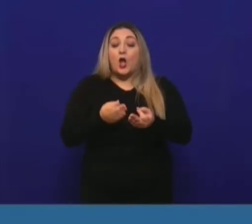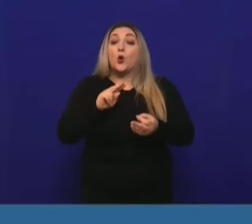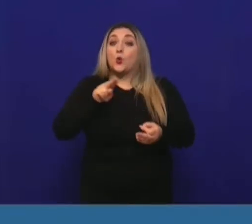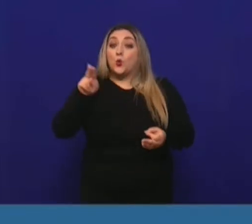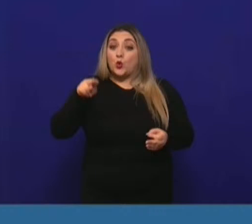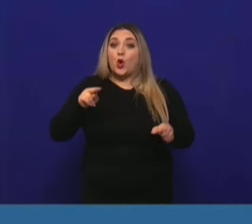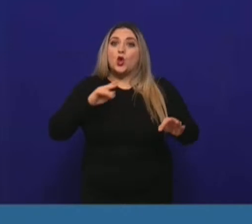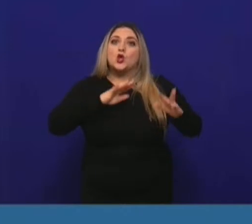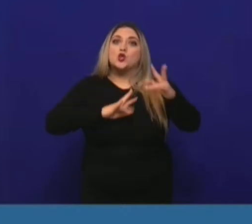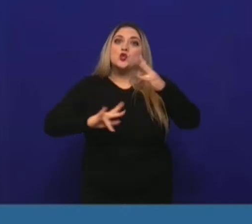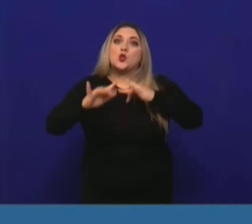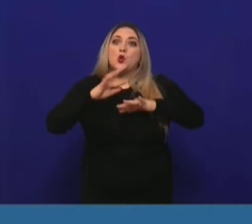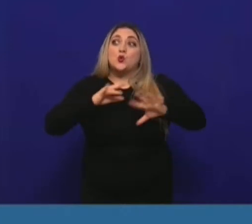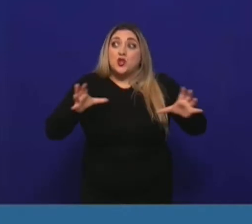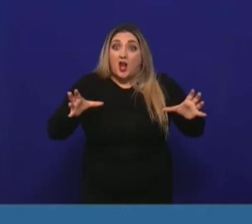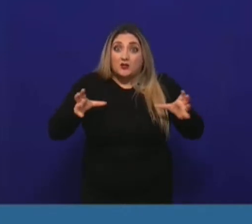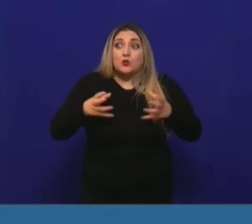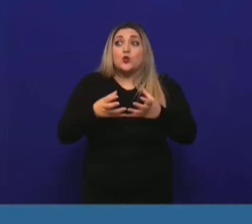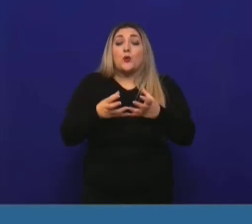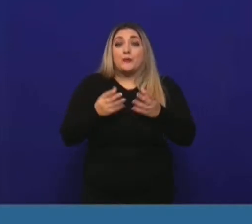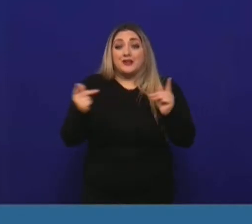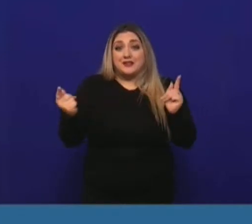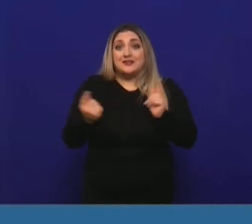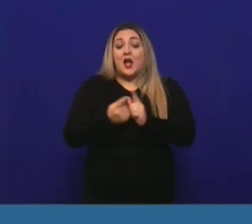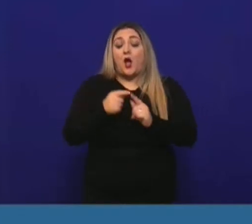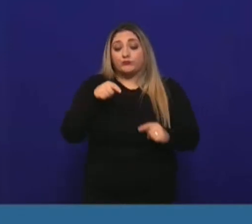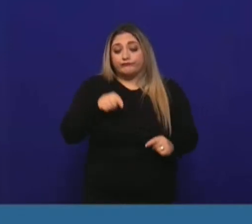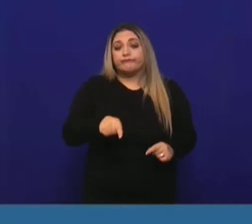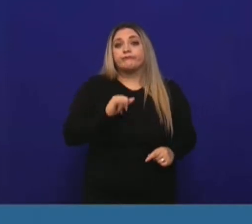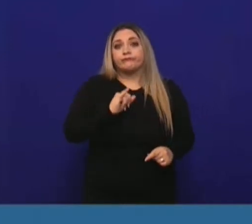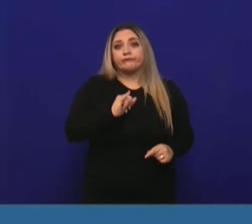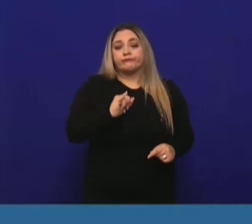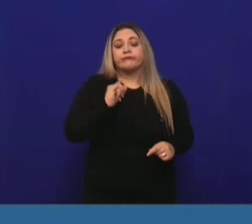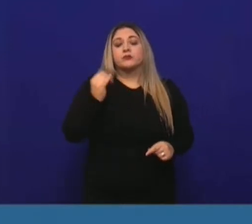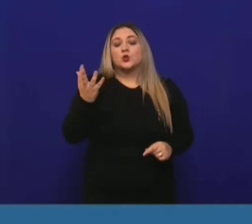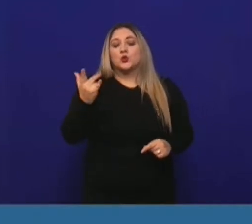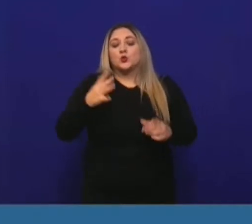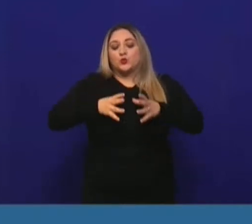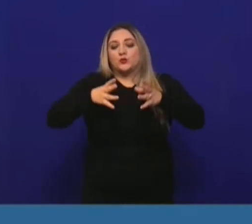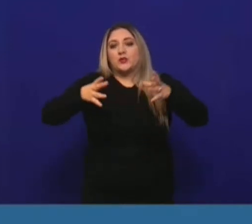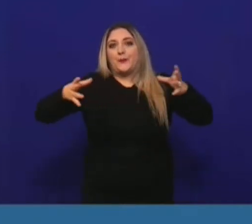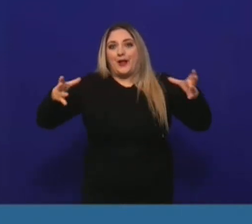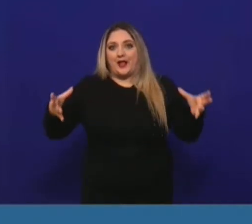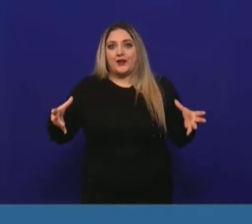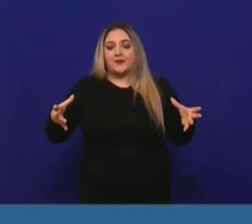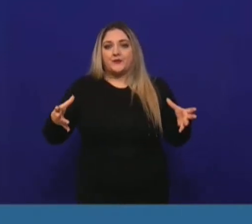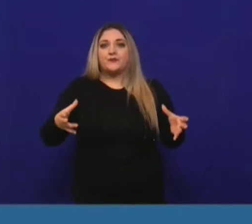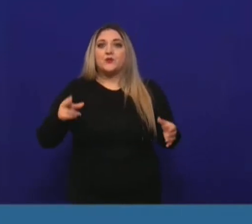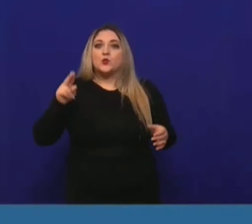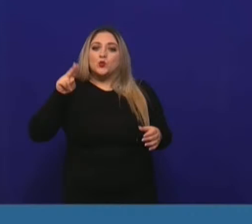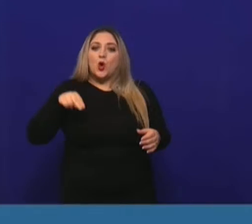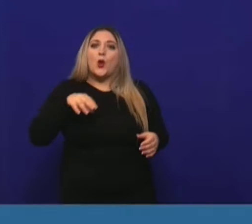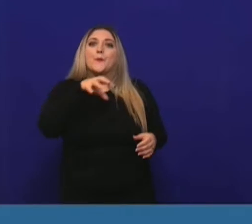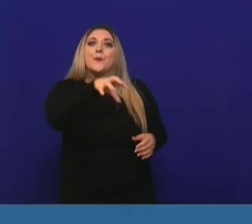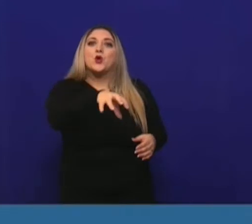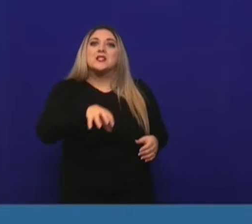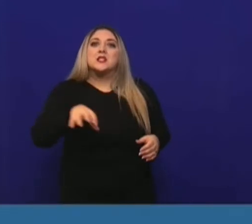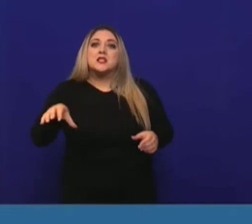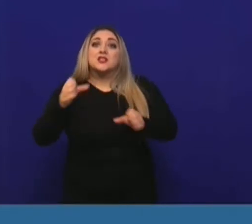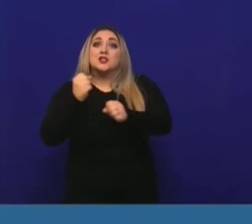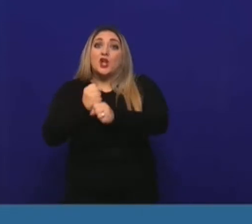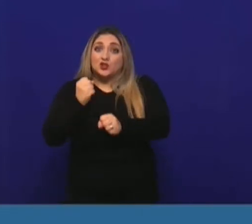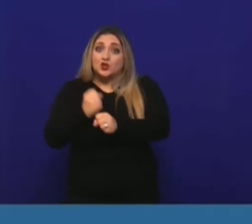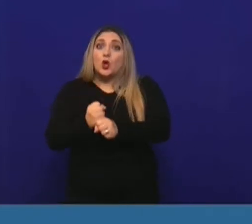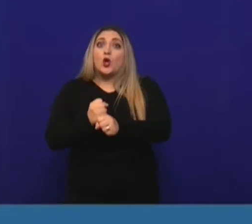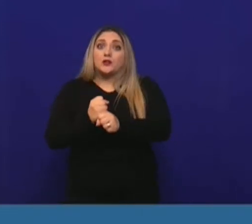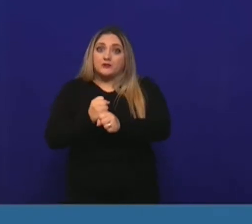gatherings ukoll qed jikkontribwixxu għal numru kbir tal-każijiet li qiegħed ikollna, anka workplaces għadna għaddejjin,